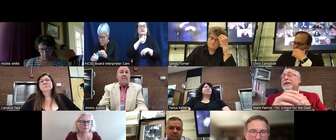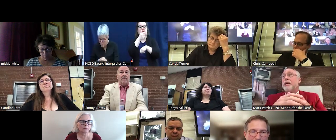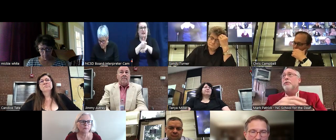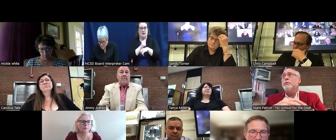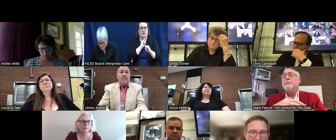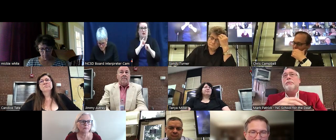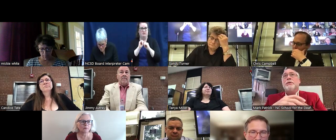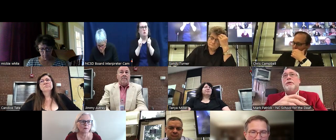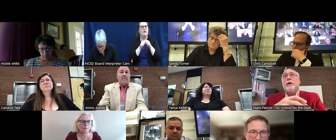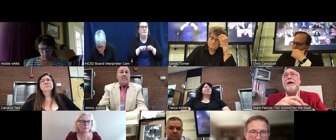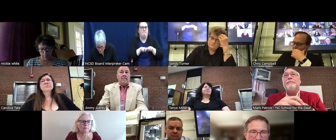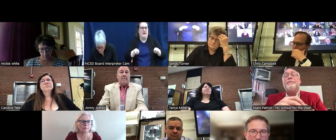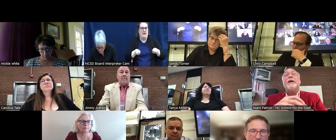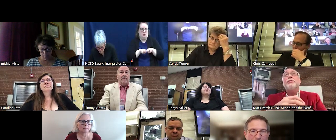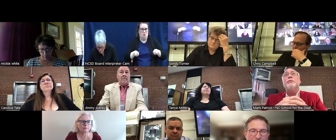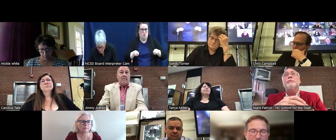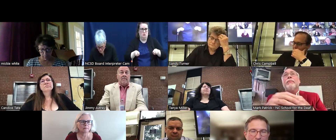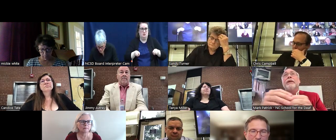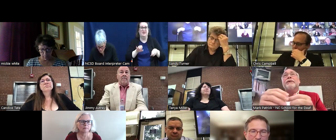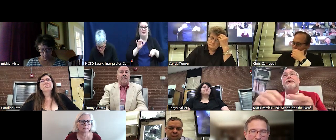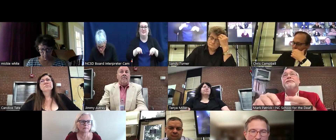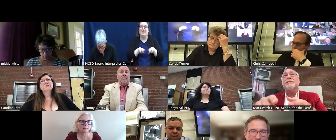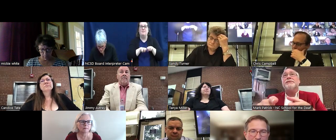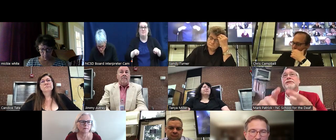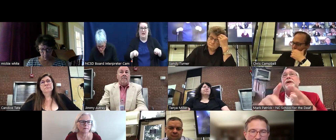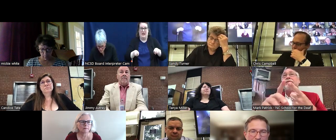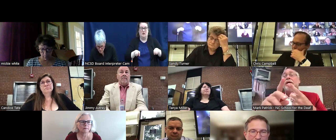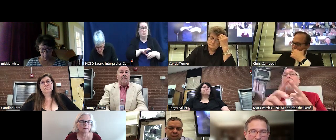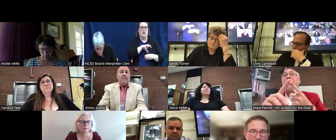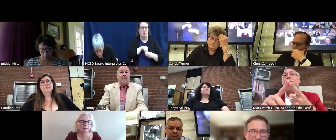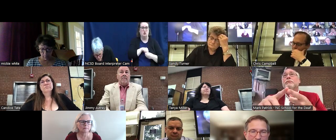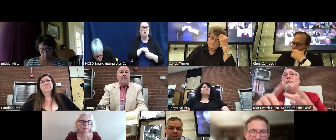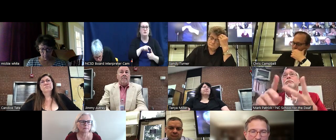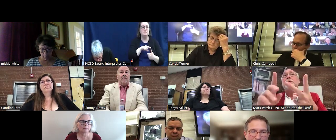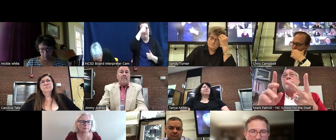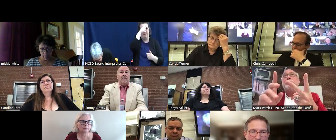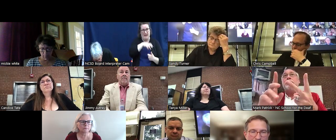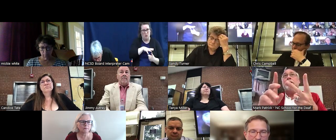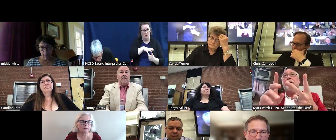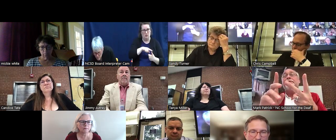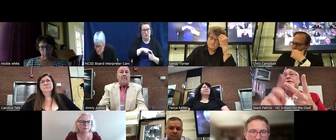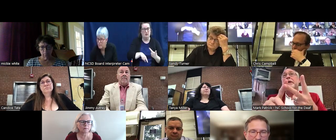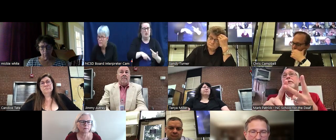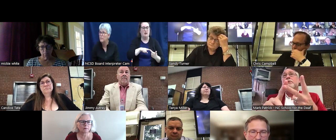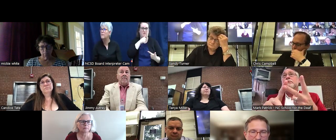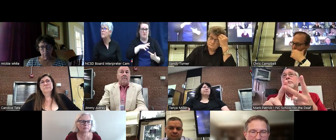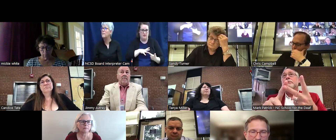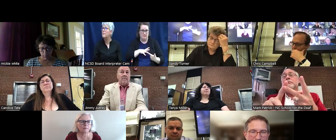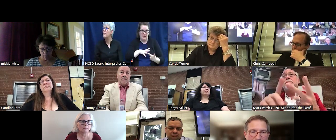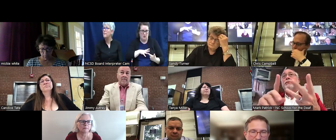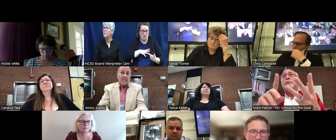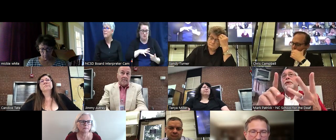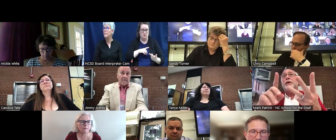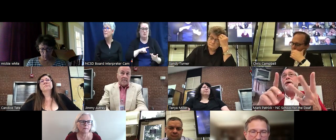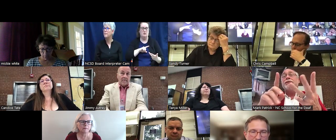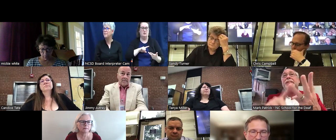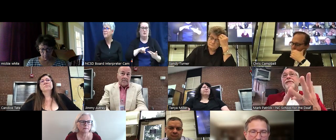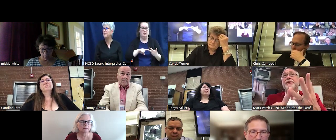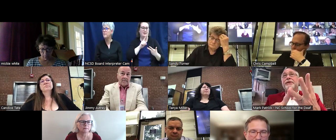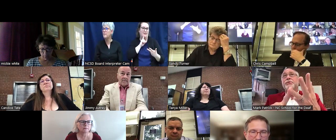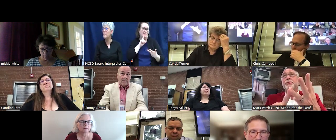a panel, and that panel consists of a male, a female,